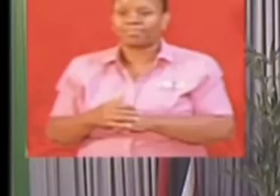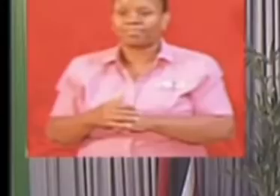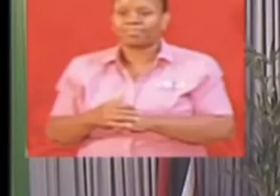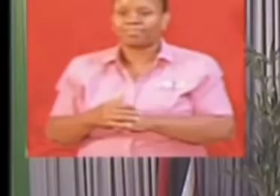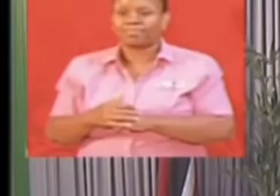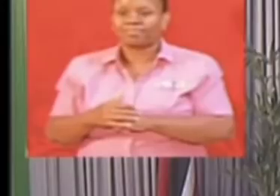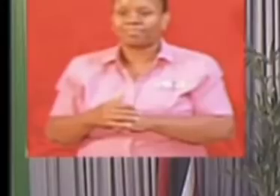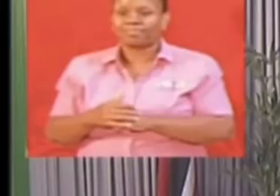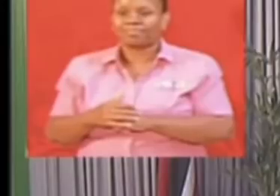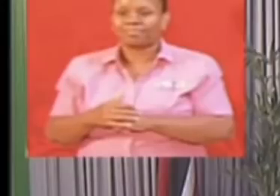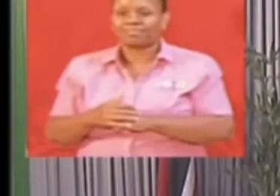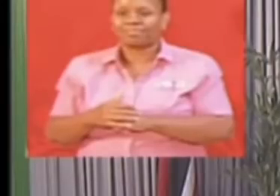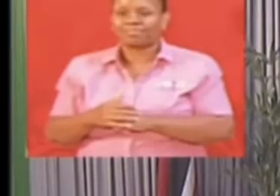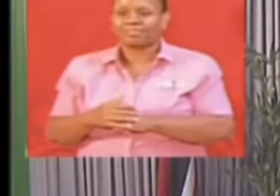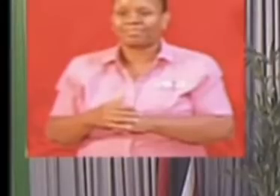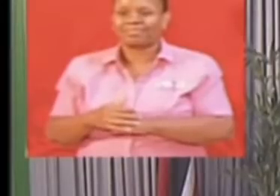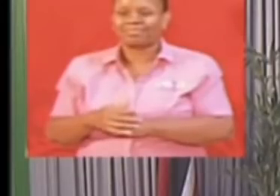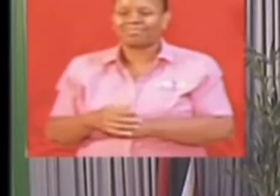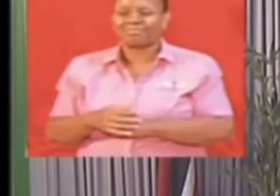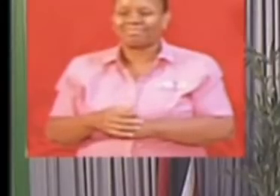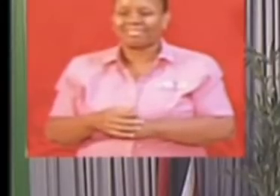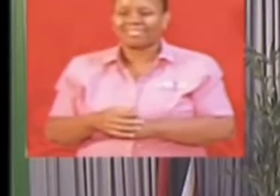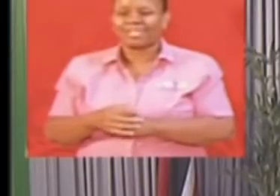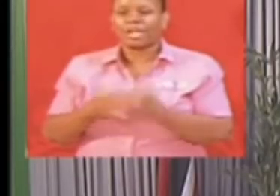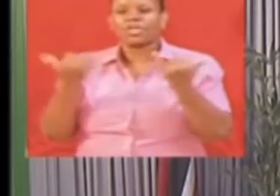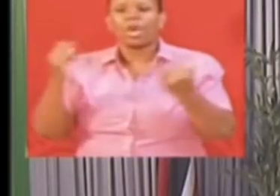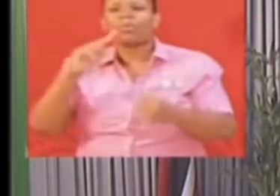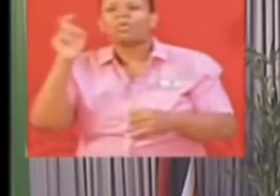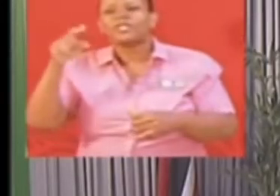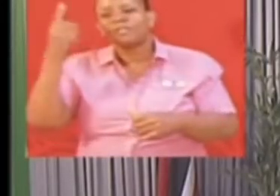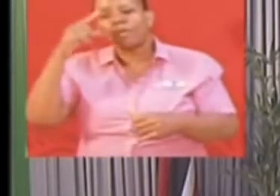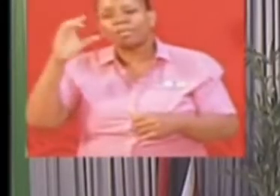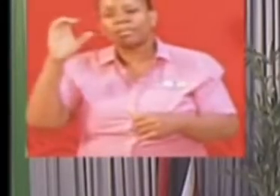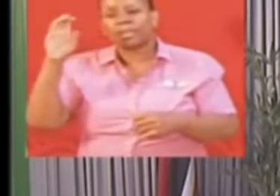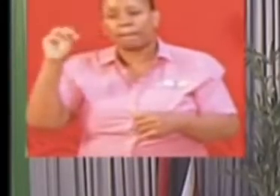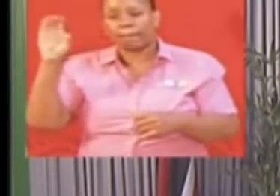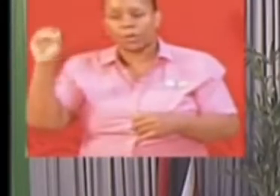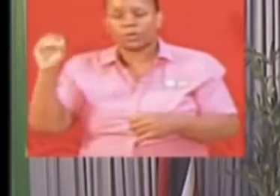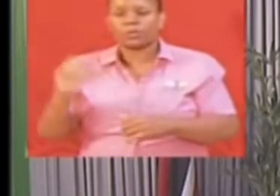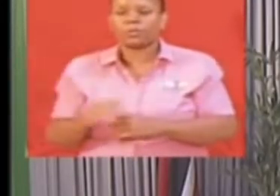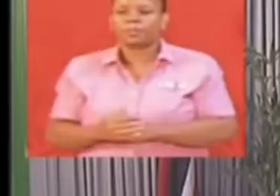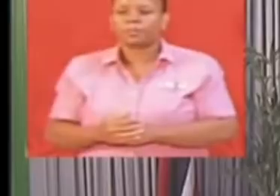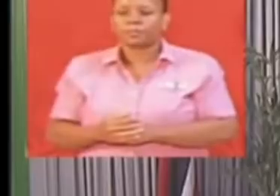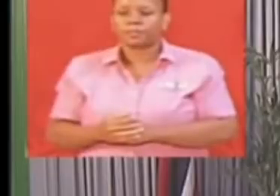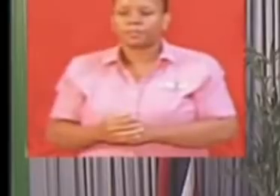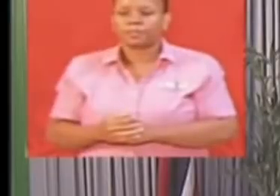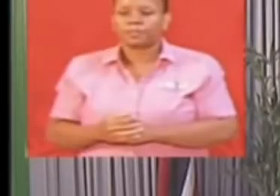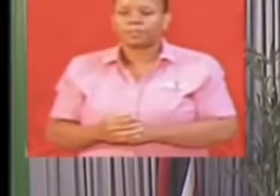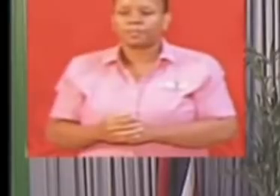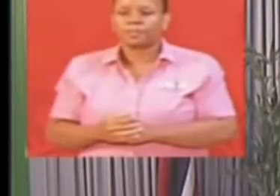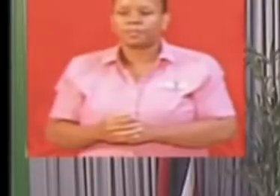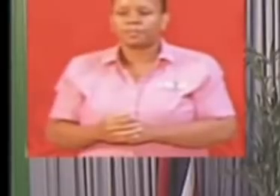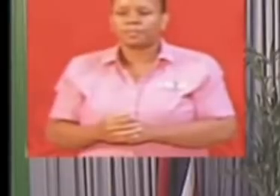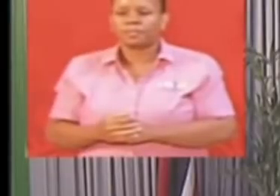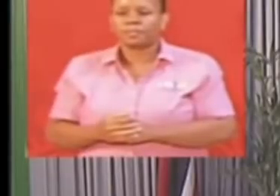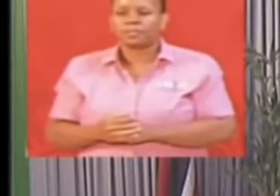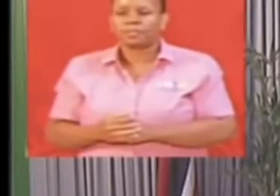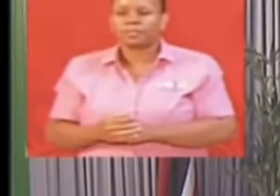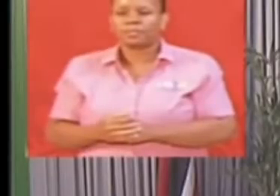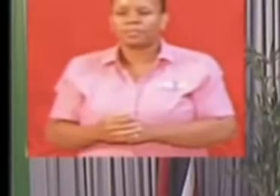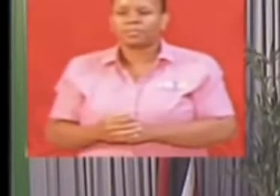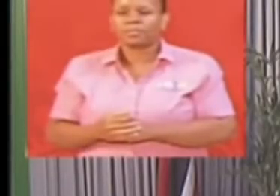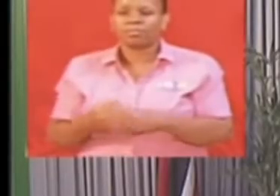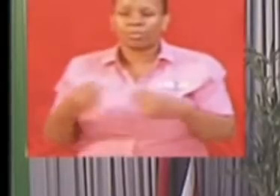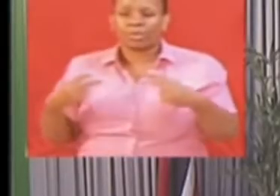from CNC3. This question is for the CMO. And CMO, we've seen that there have been 48 deaths in the month